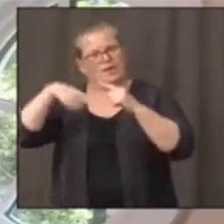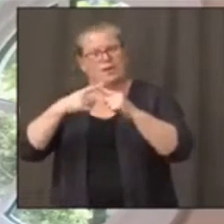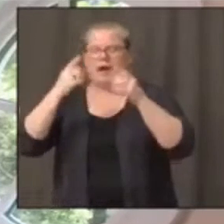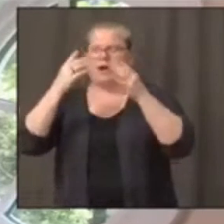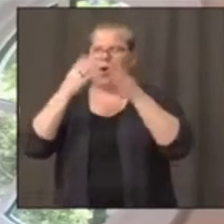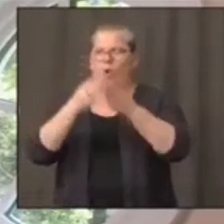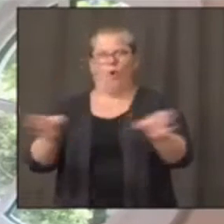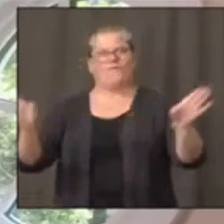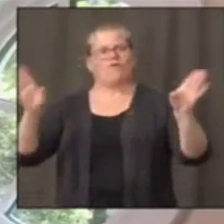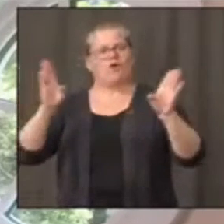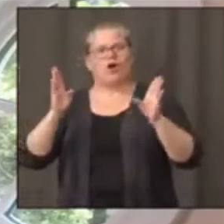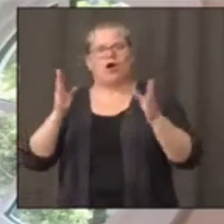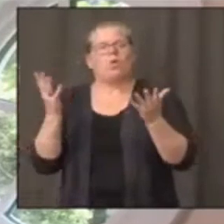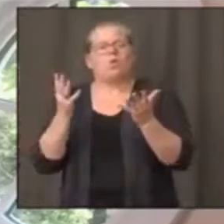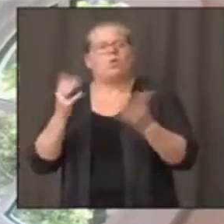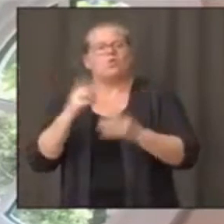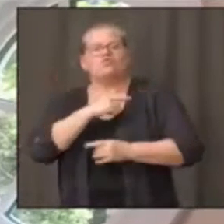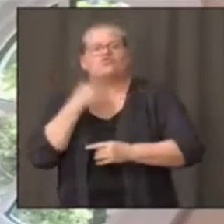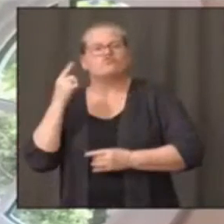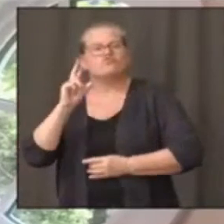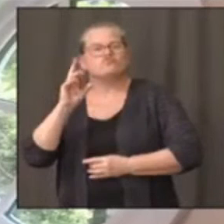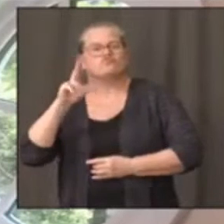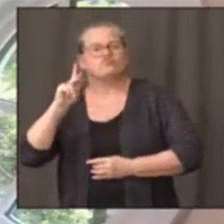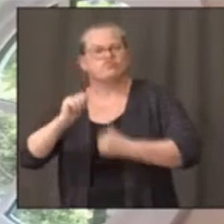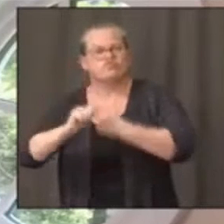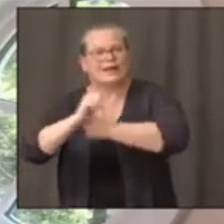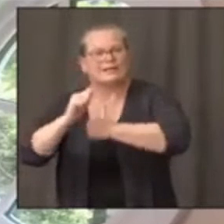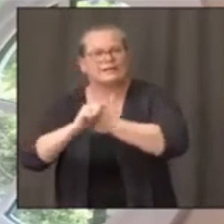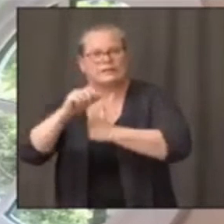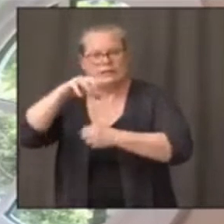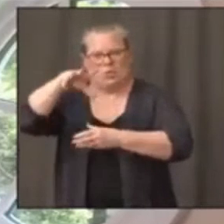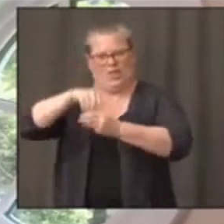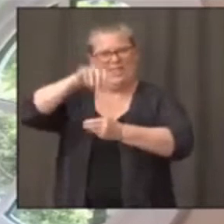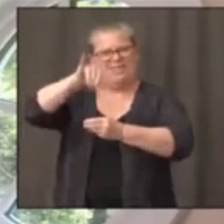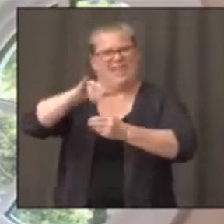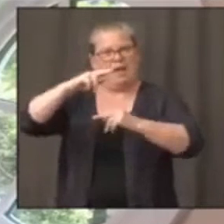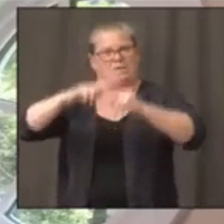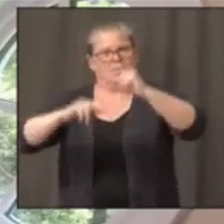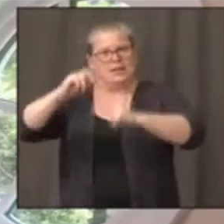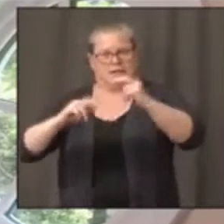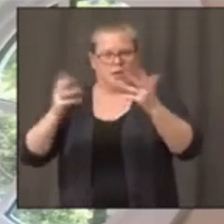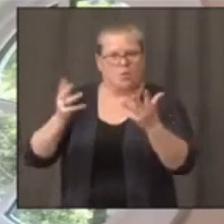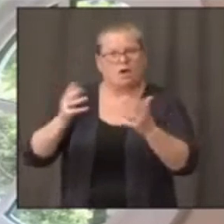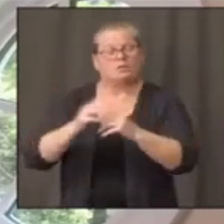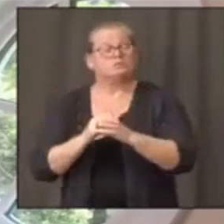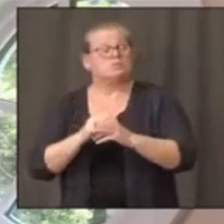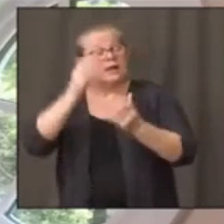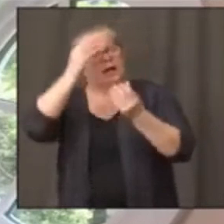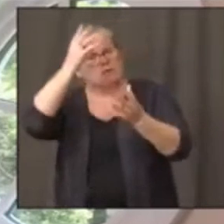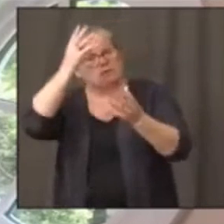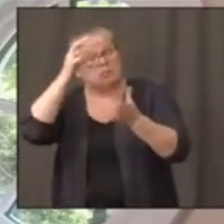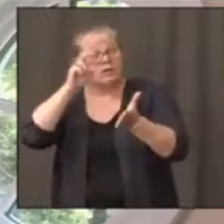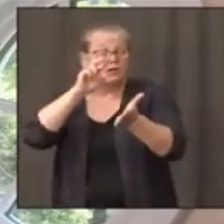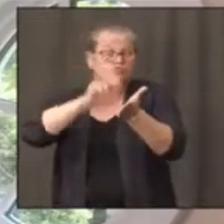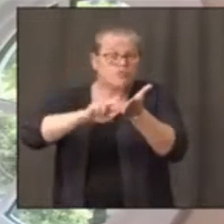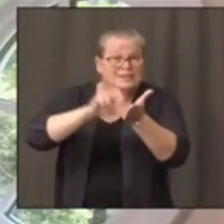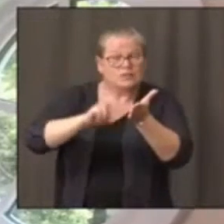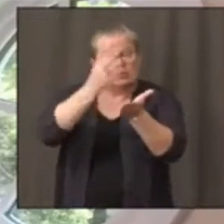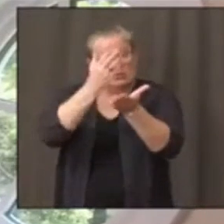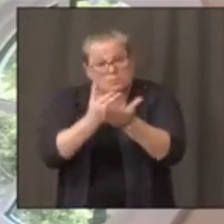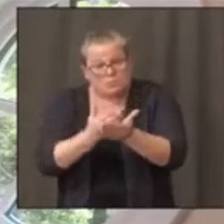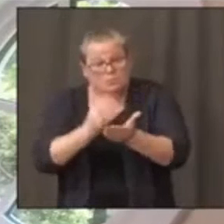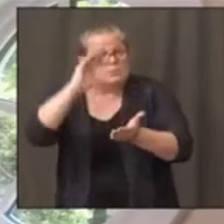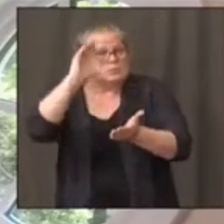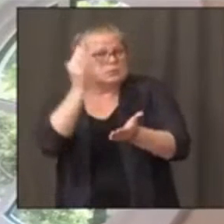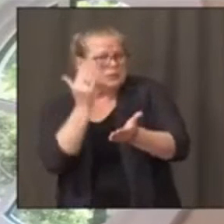while the data shows children may be at less risk from COVID than adults, less risk doesn't mean no risk.